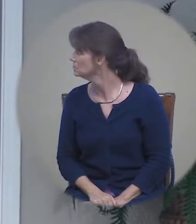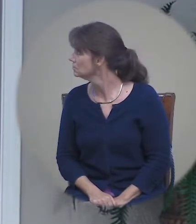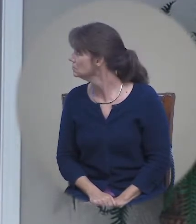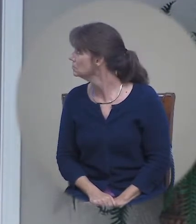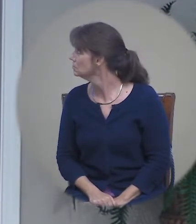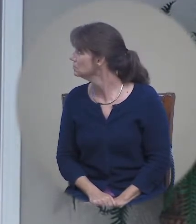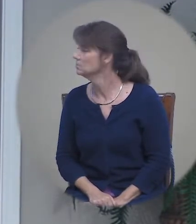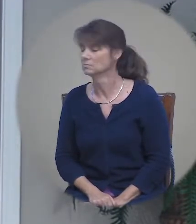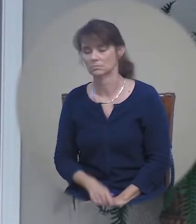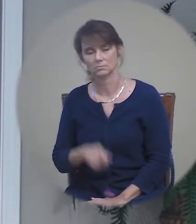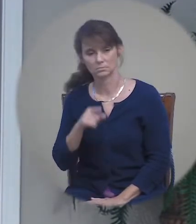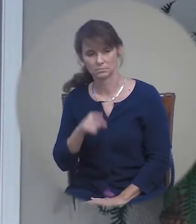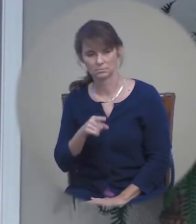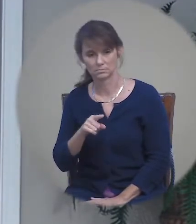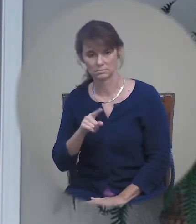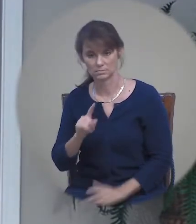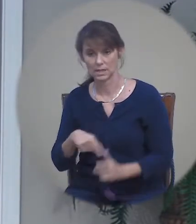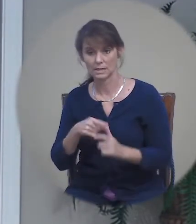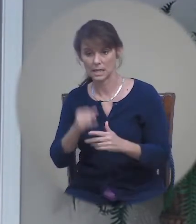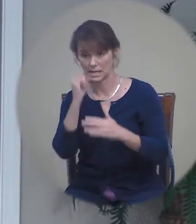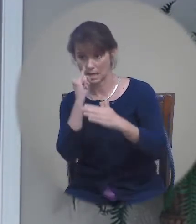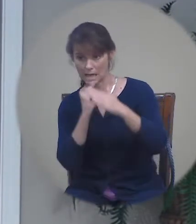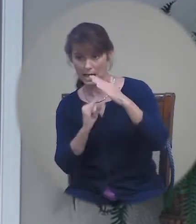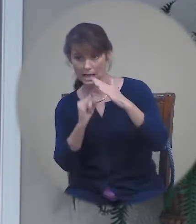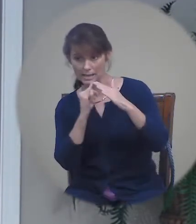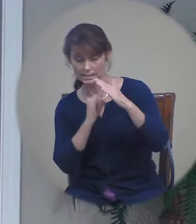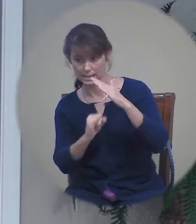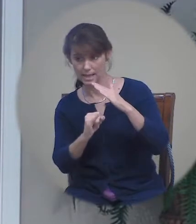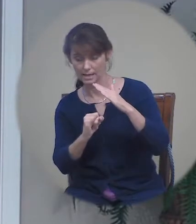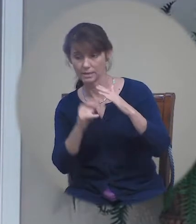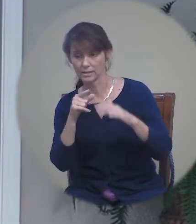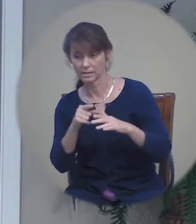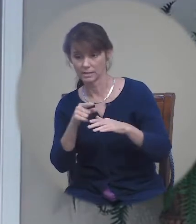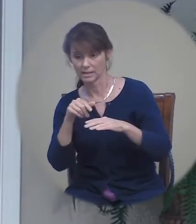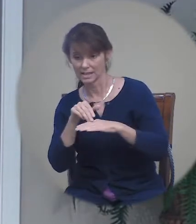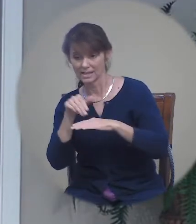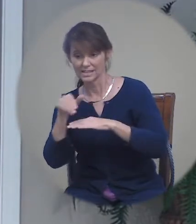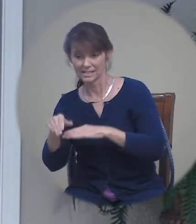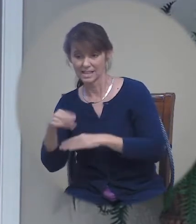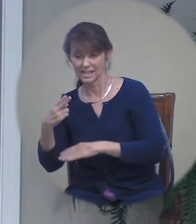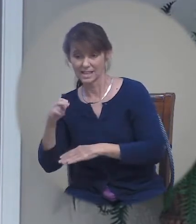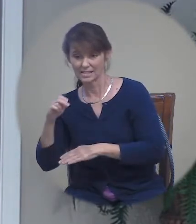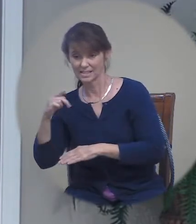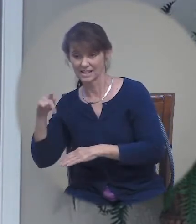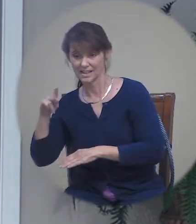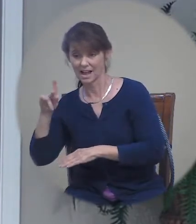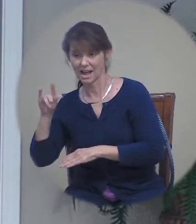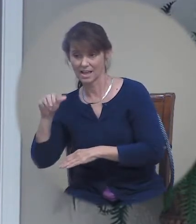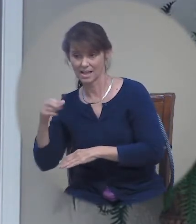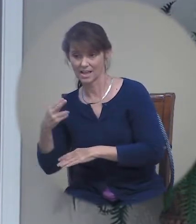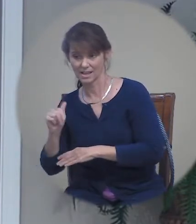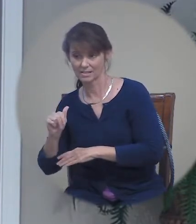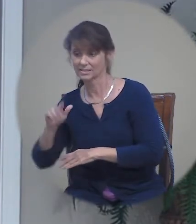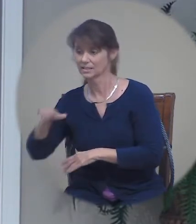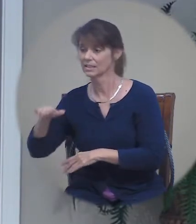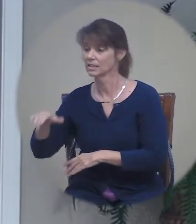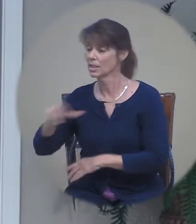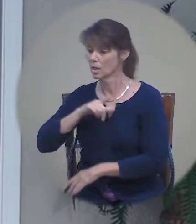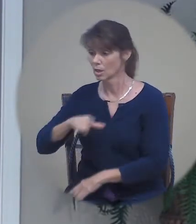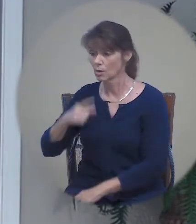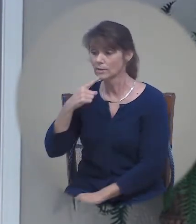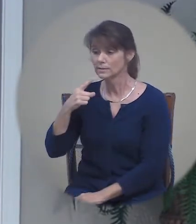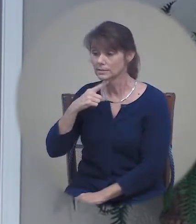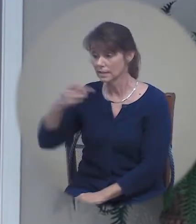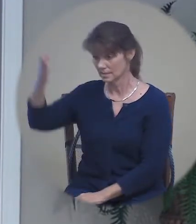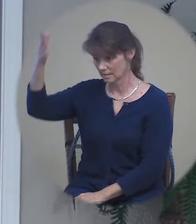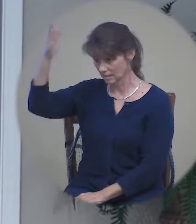And it says there, "Then Isaiah the son of Amos sent to Hezekiah, saying, Thus says the Lord, the God